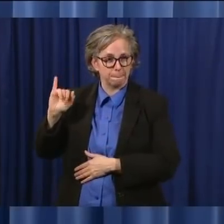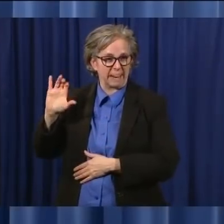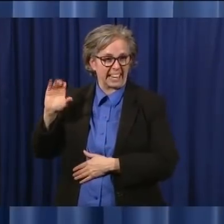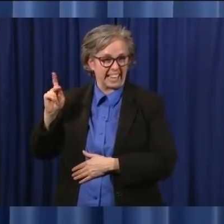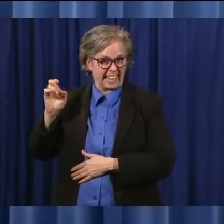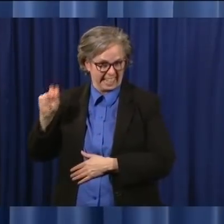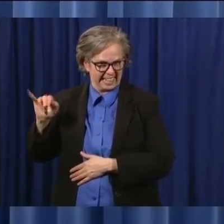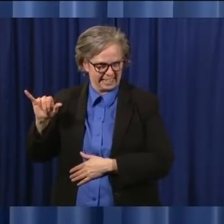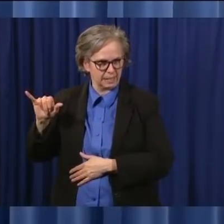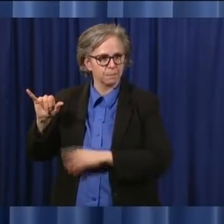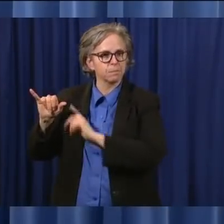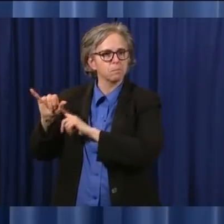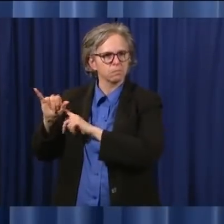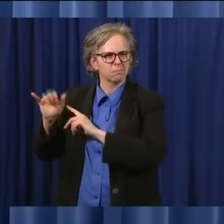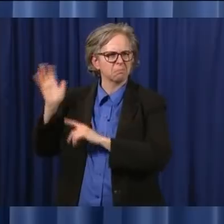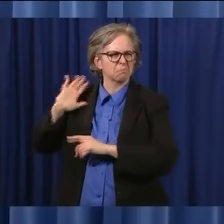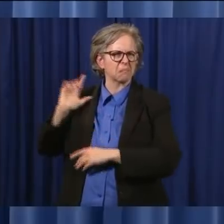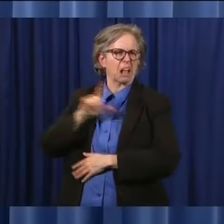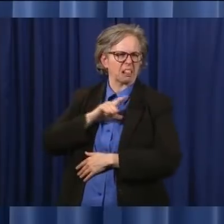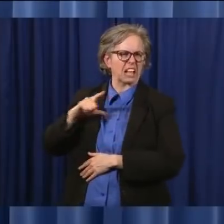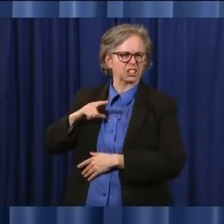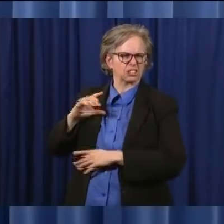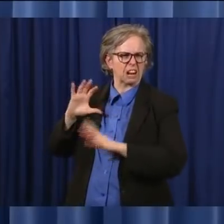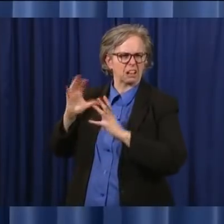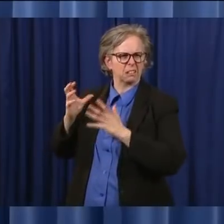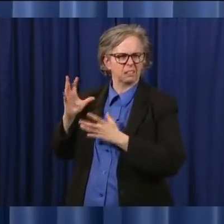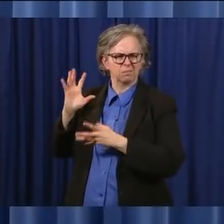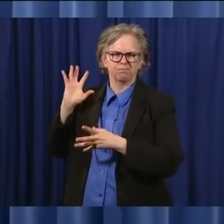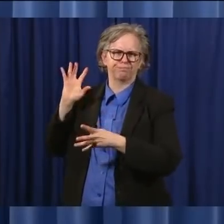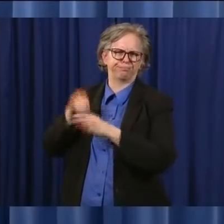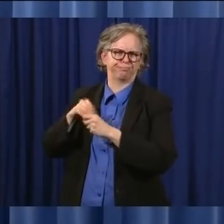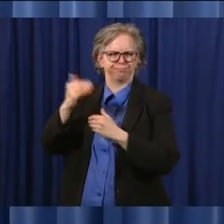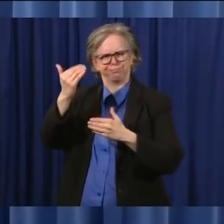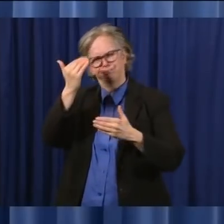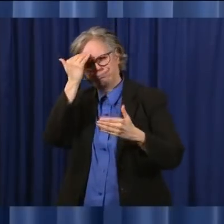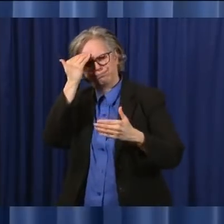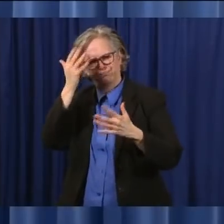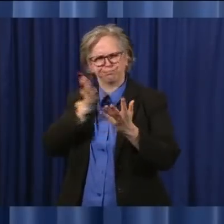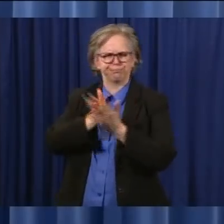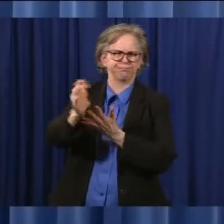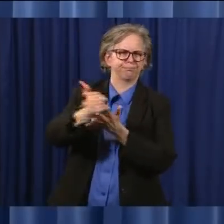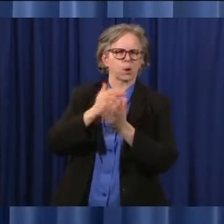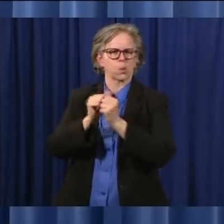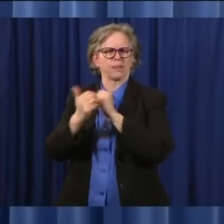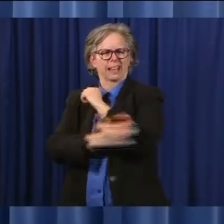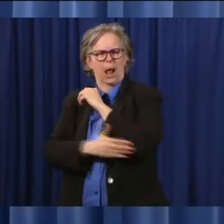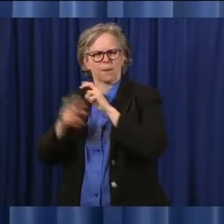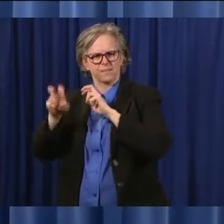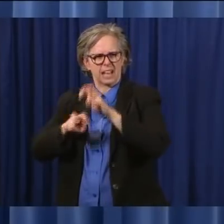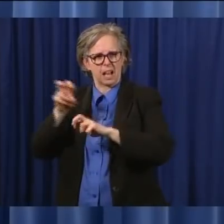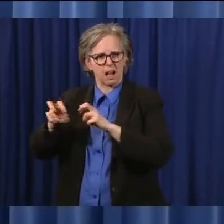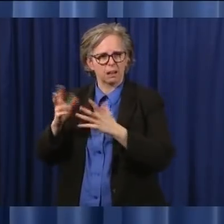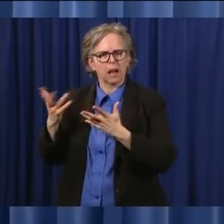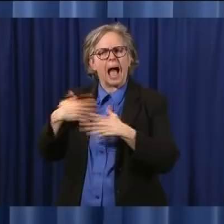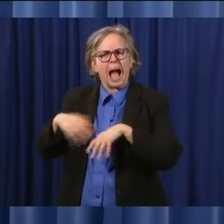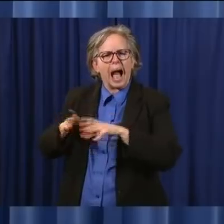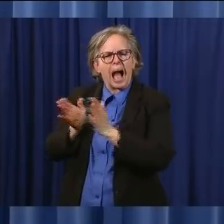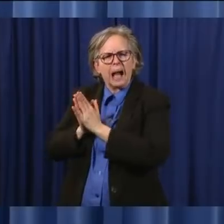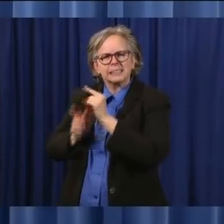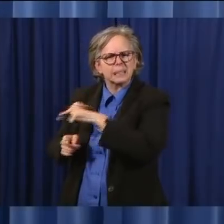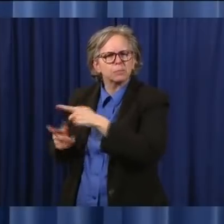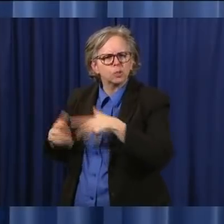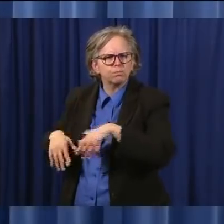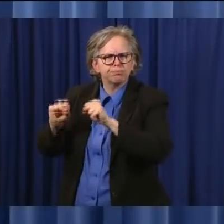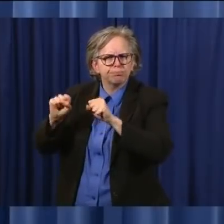of the legislature, who I know he knows county fairs very well. We asked him to head up a working group. That working group has come back with